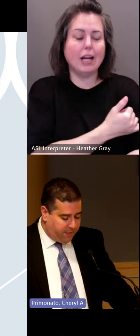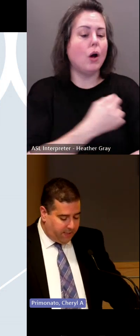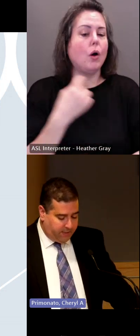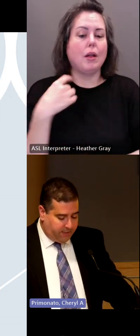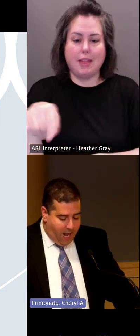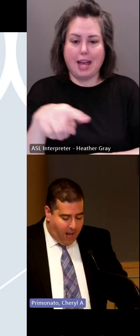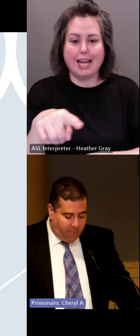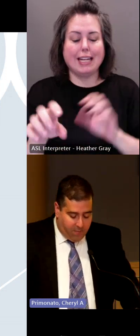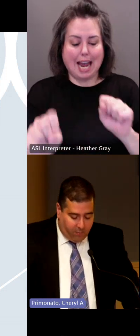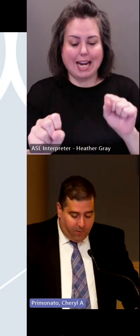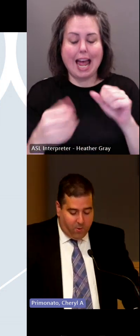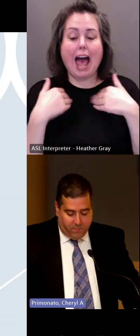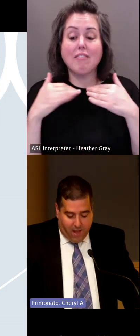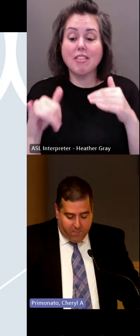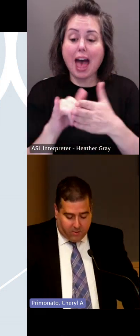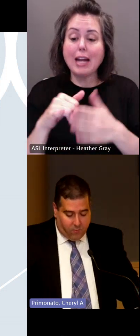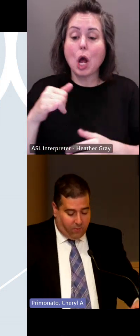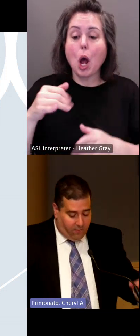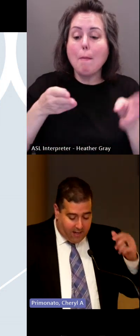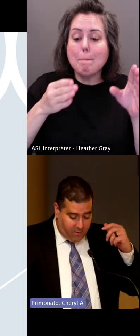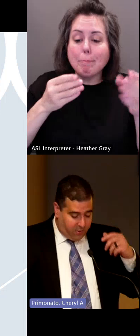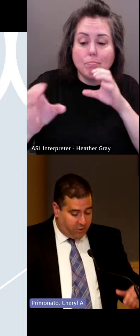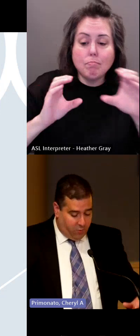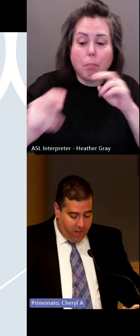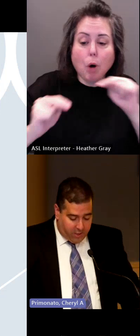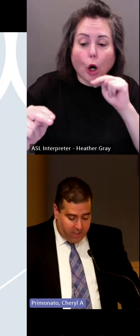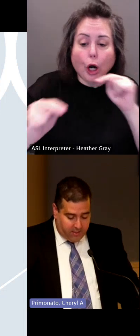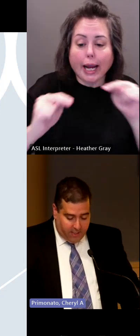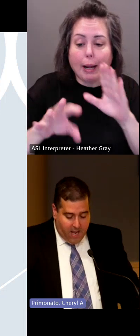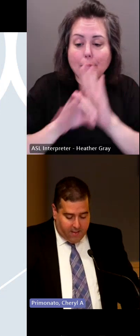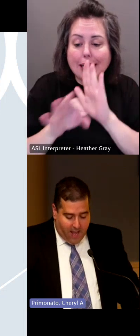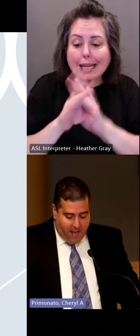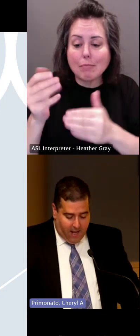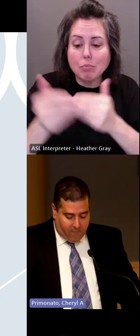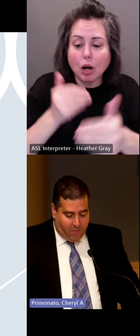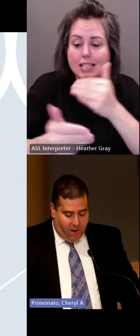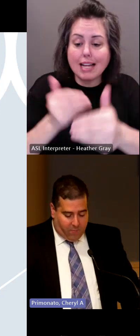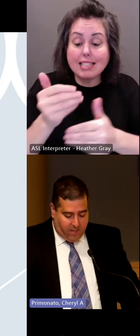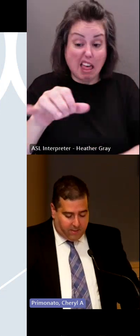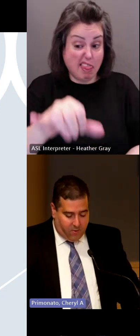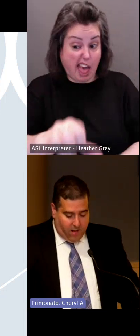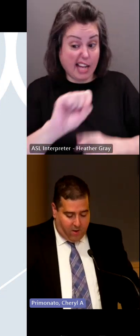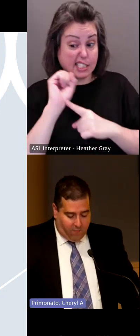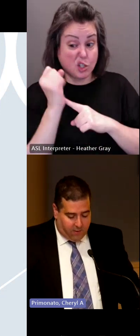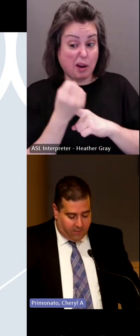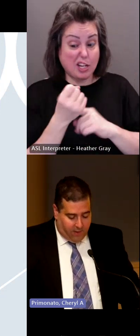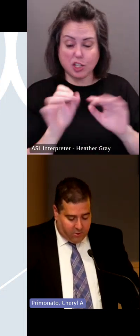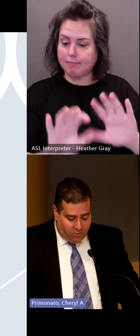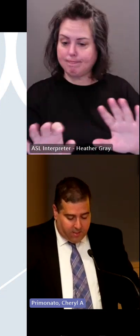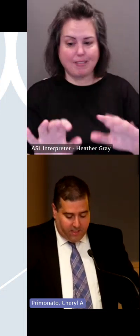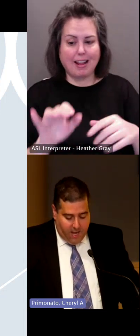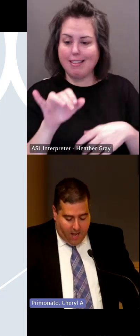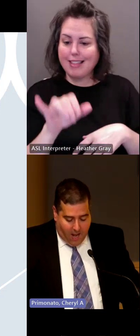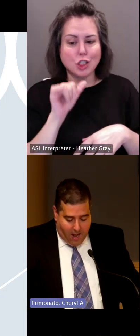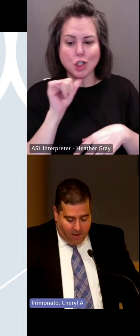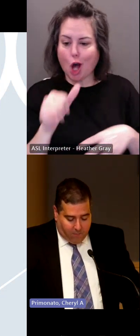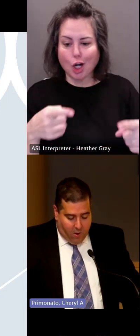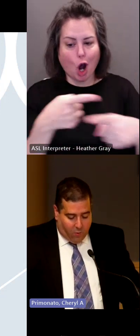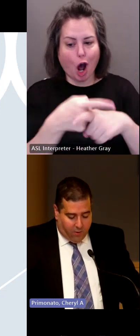picking process. The proposed amendments would provide in those situations that would not be considered a conflict of